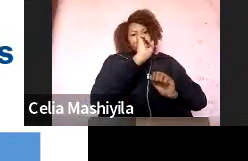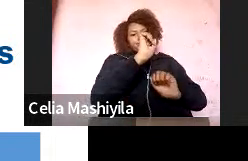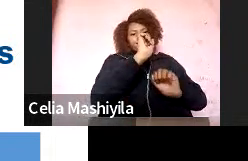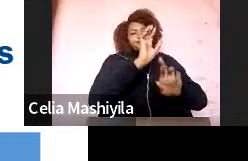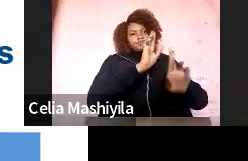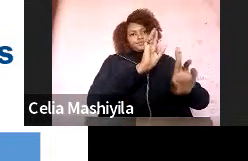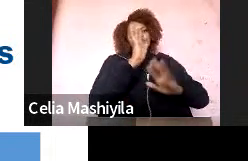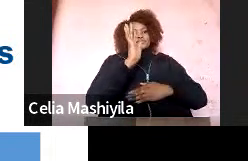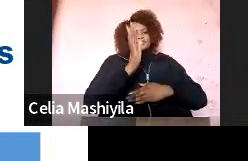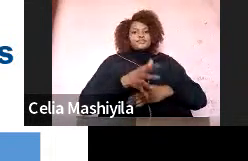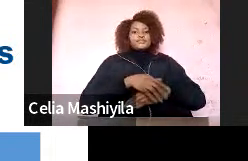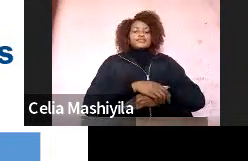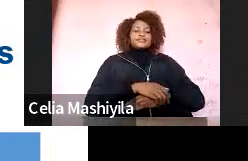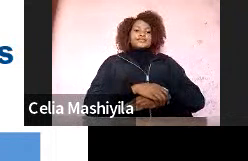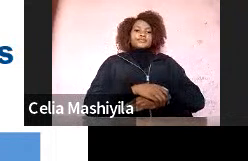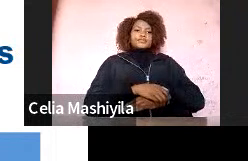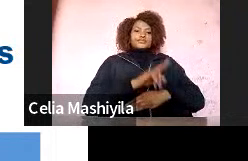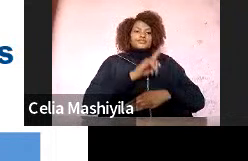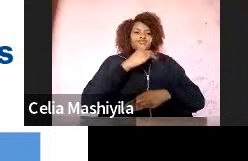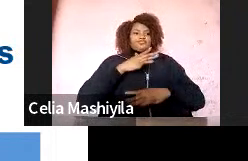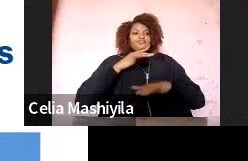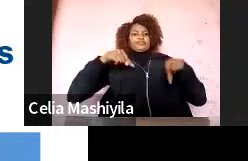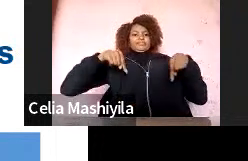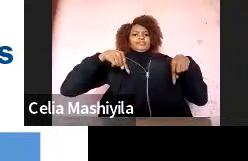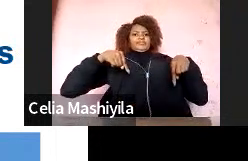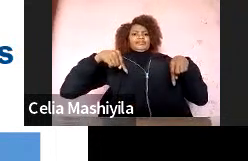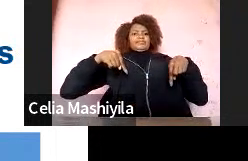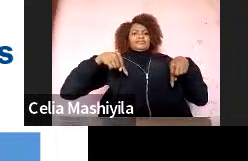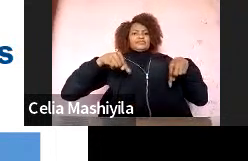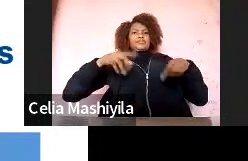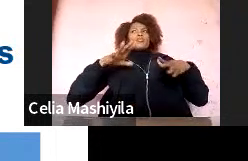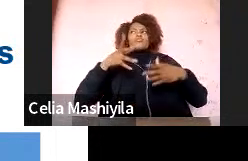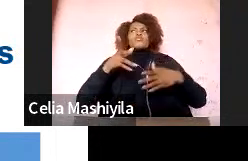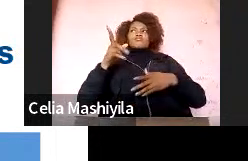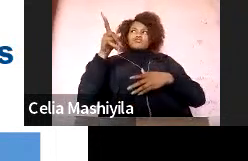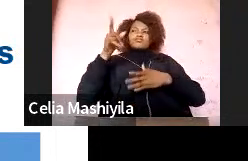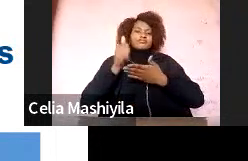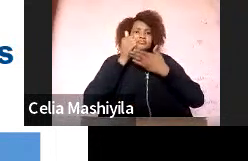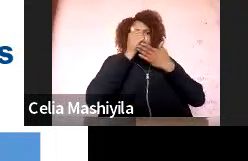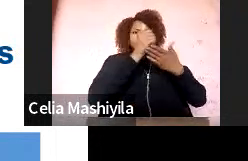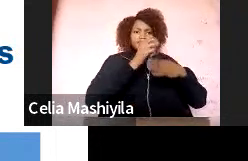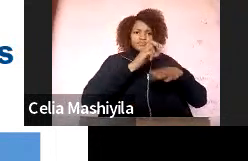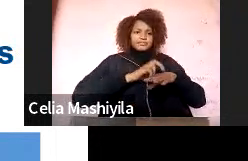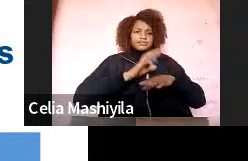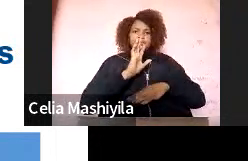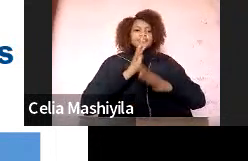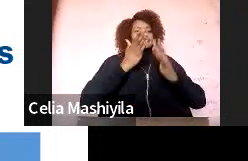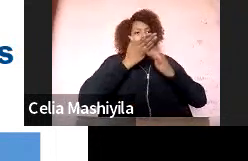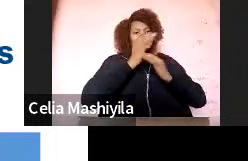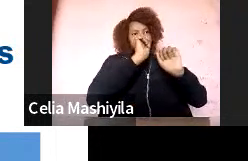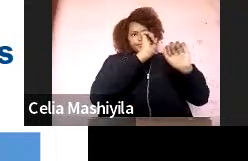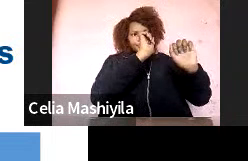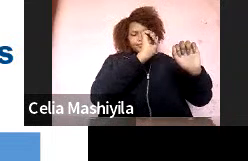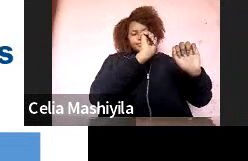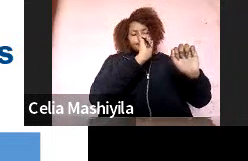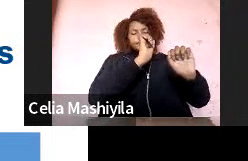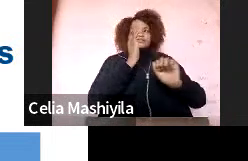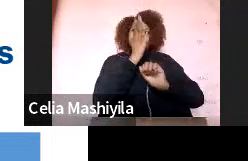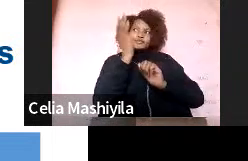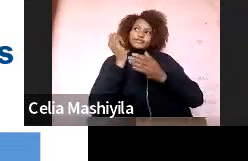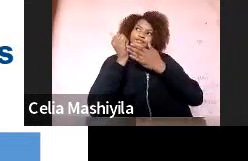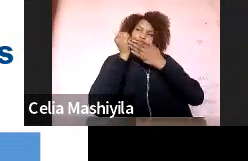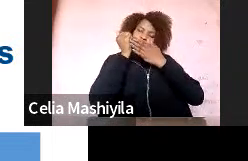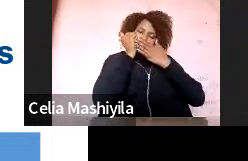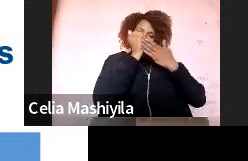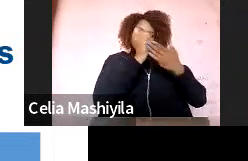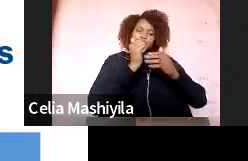to be treated without fear, favor, or prejudice. But also we are saying you have an obligation to act